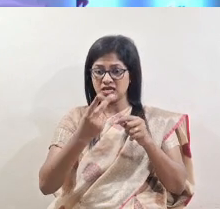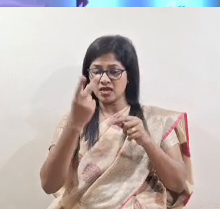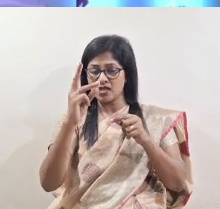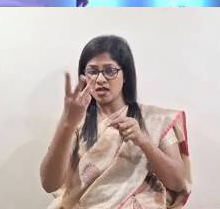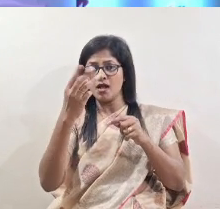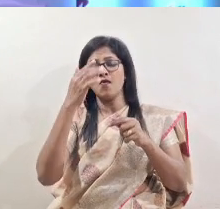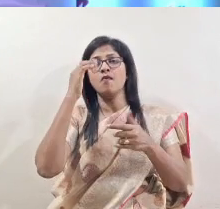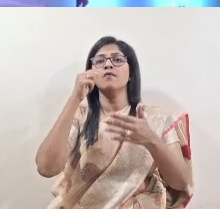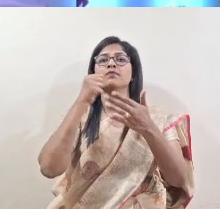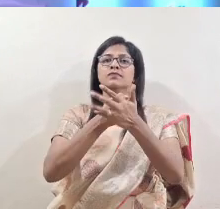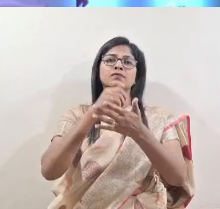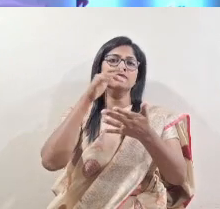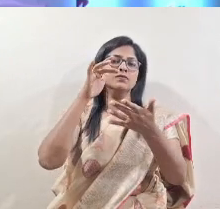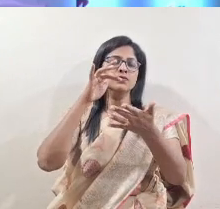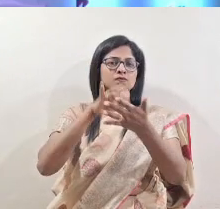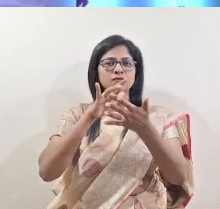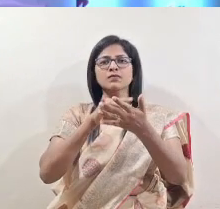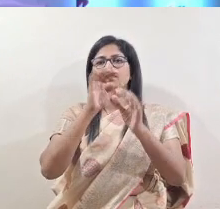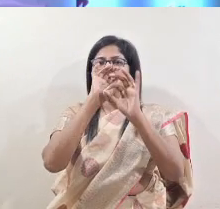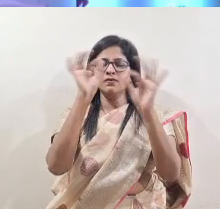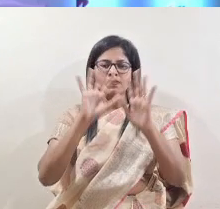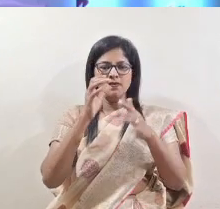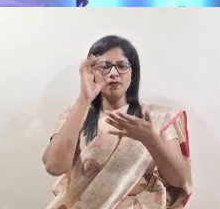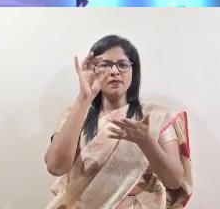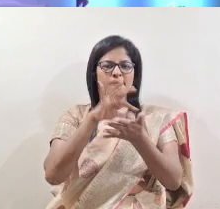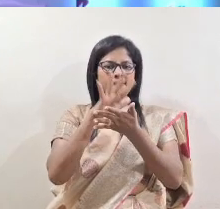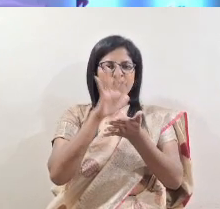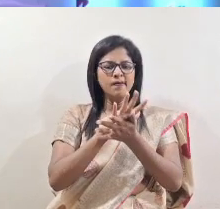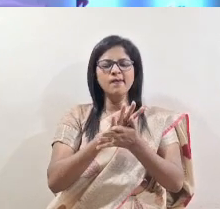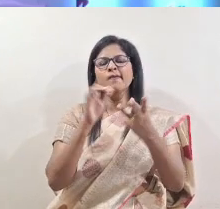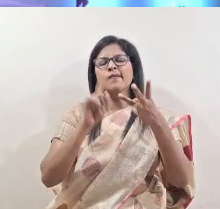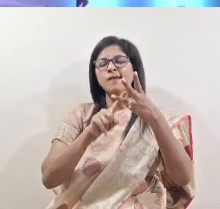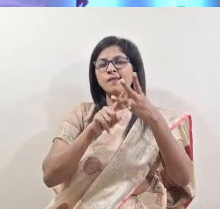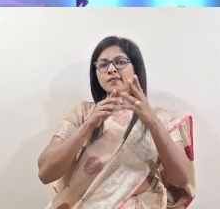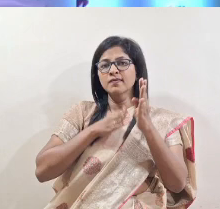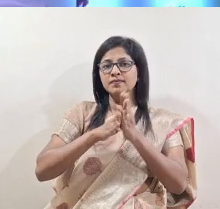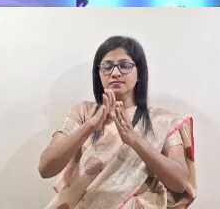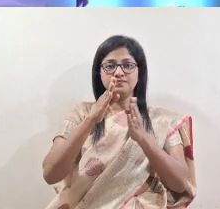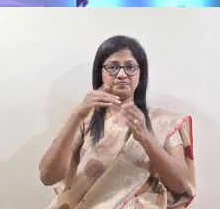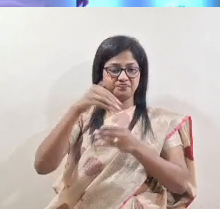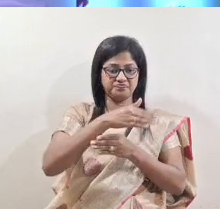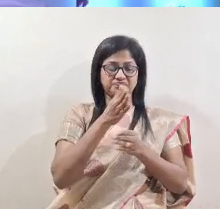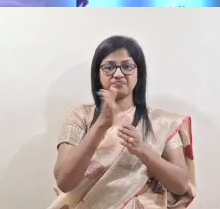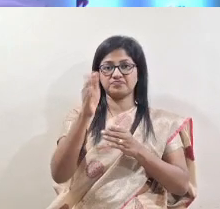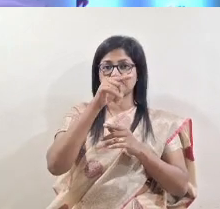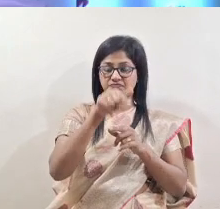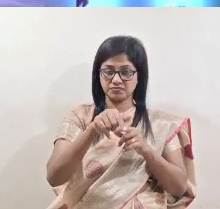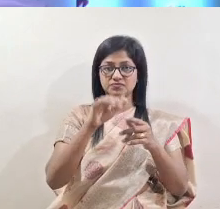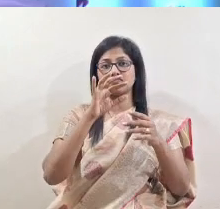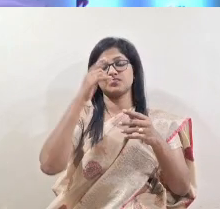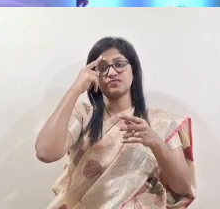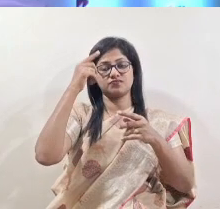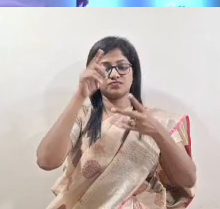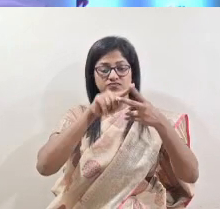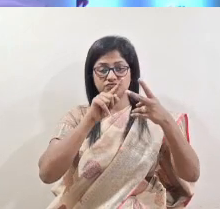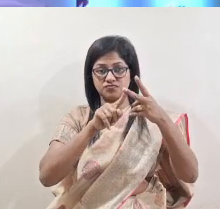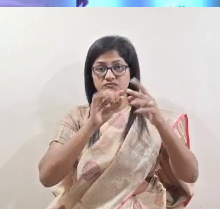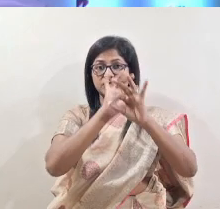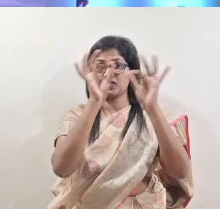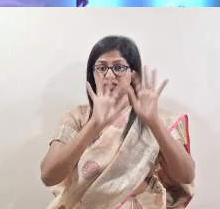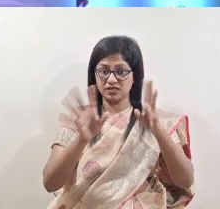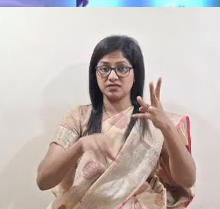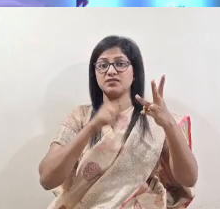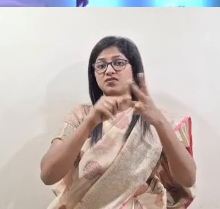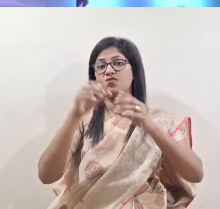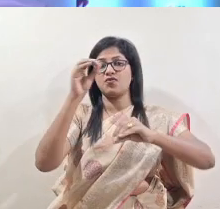that the destination is already fixed, or the route choices. And given that the strategic and tactical level decisions are fixed,